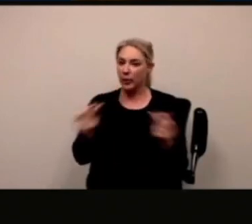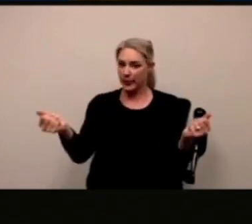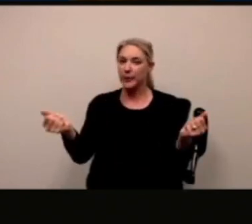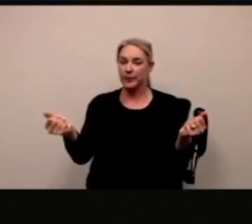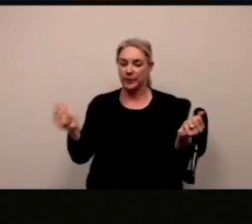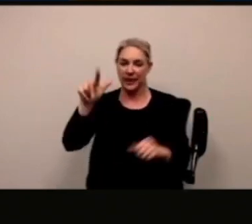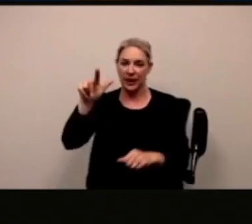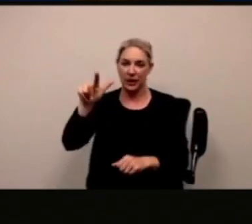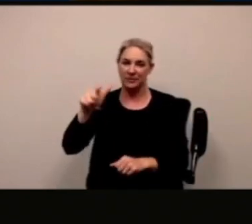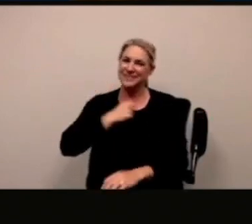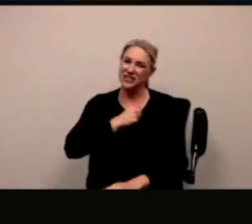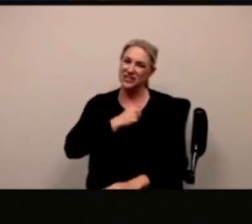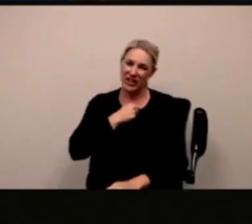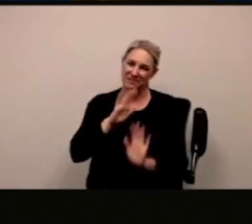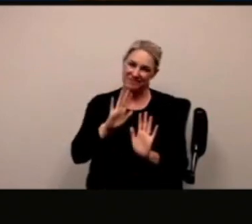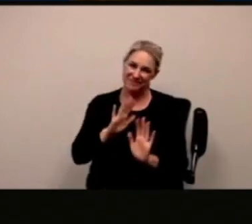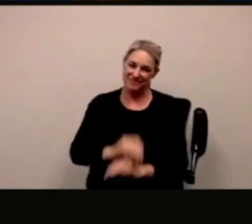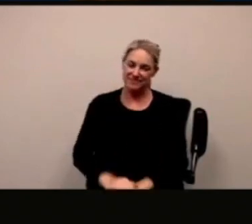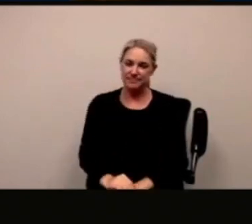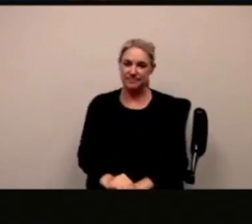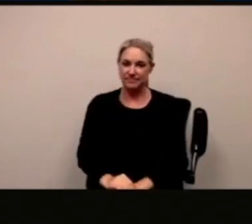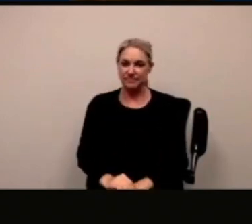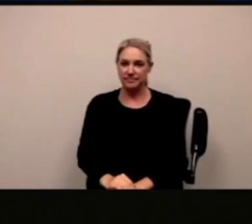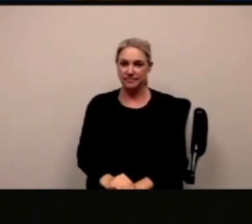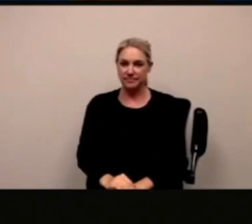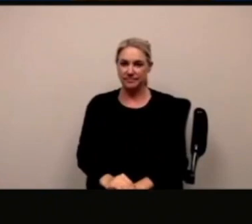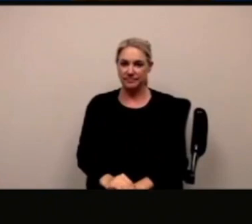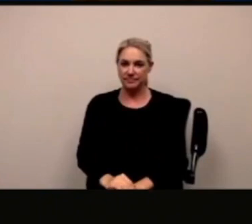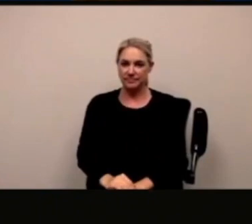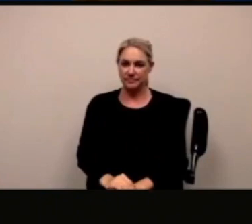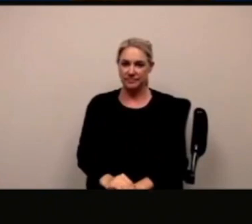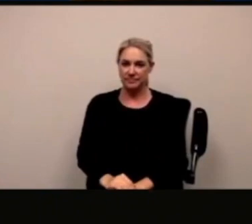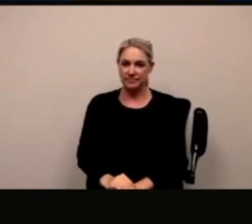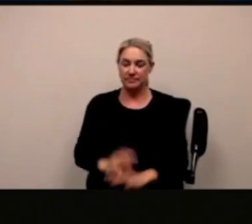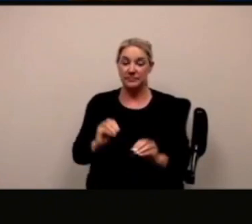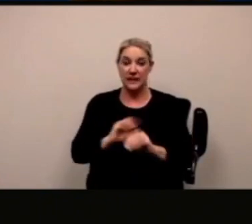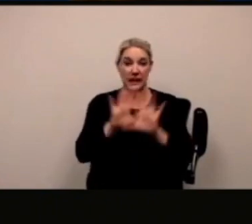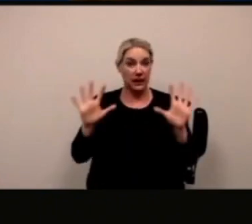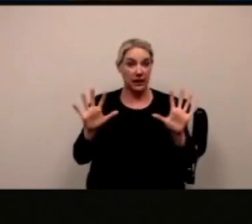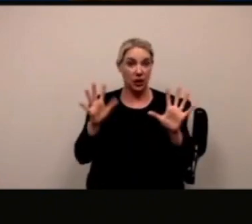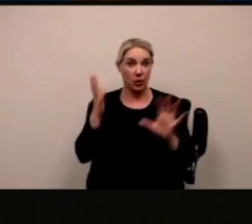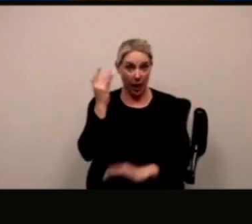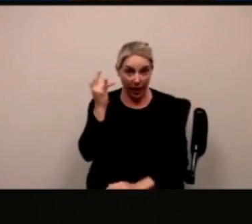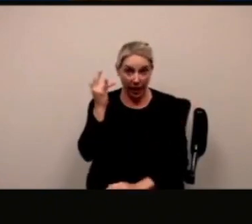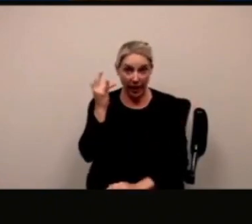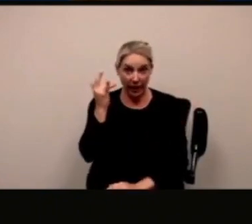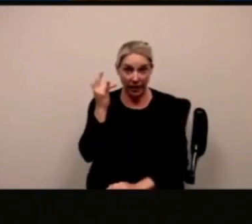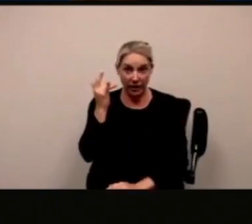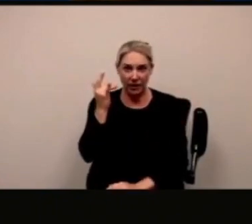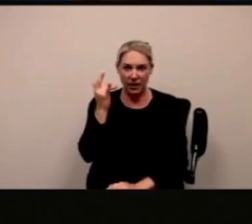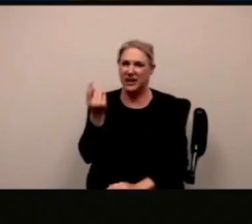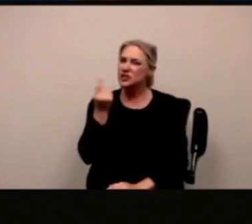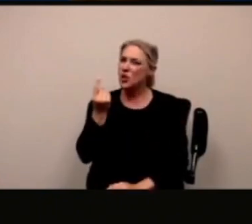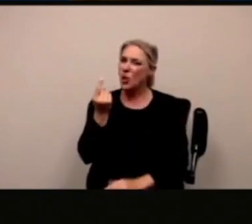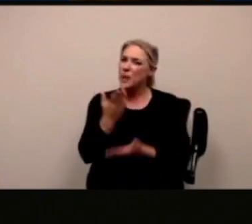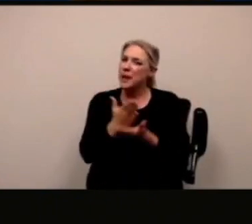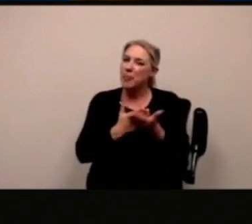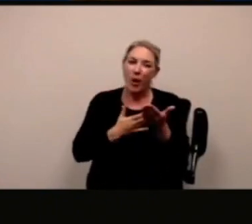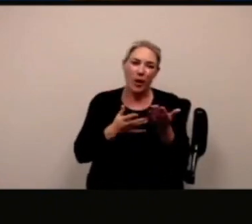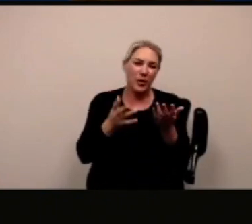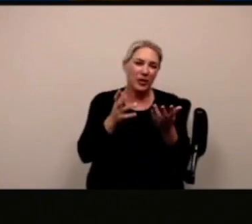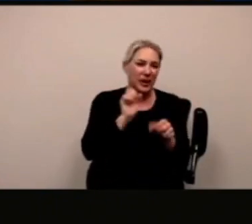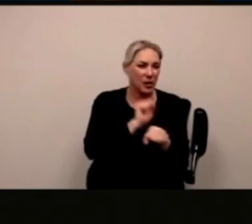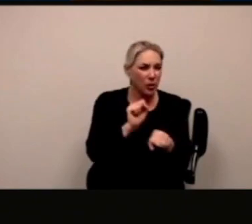So sorry about that. And just to be really clear on why, this is only partly working, and it's not designed to our standards